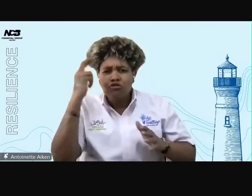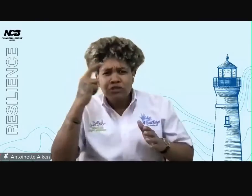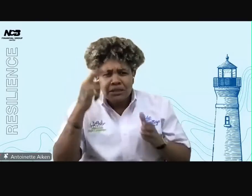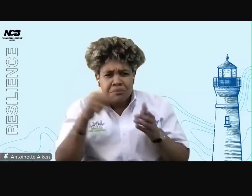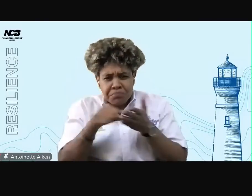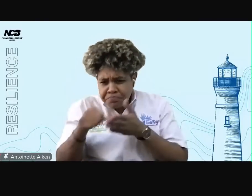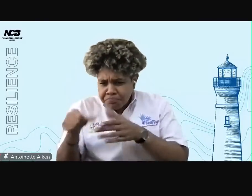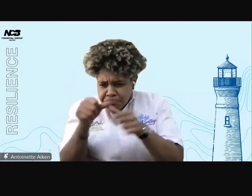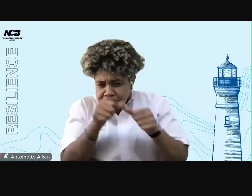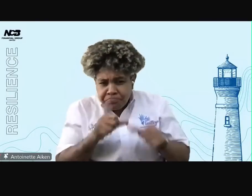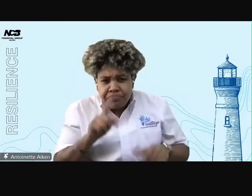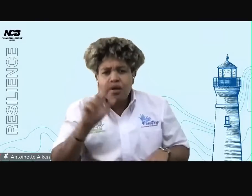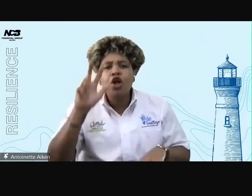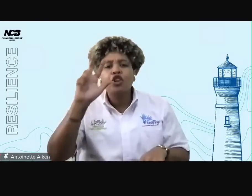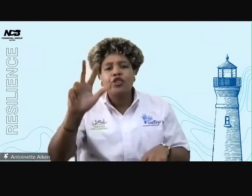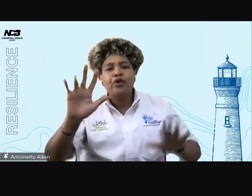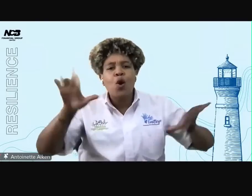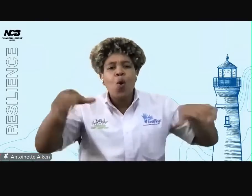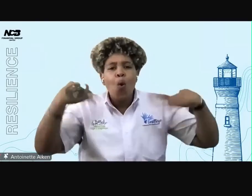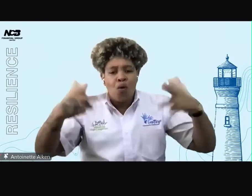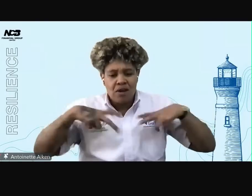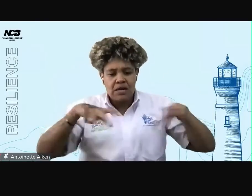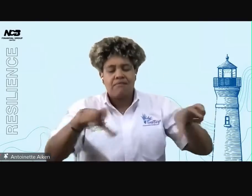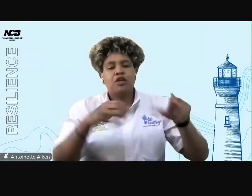dividends, and 3, reinvest in growth.